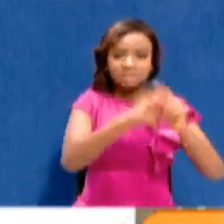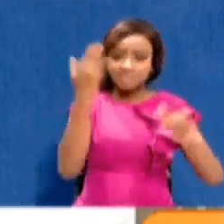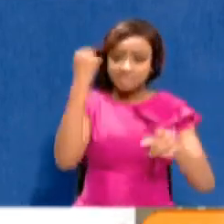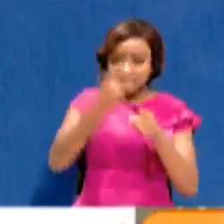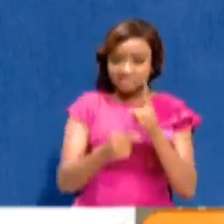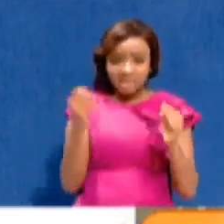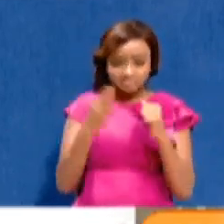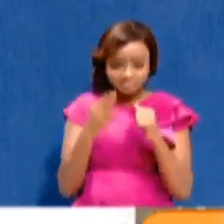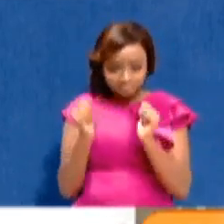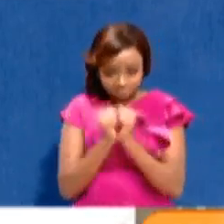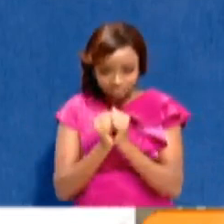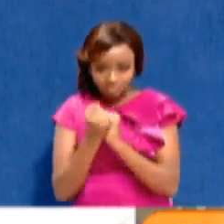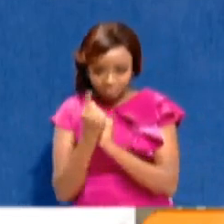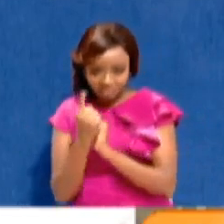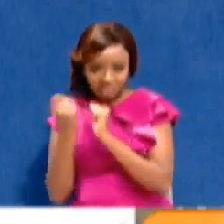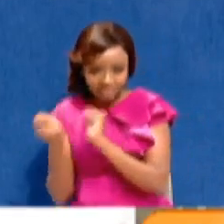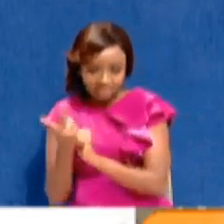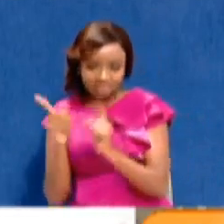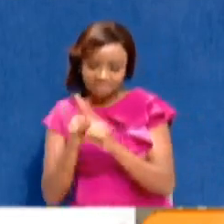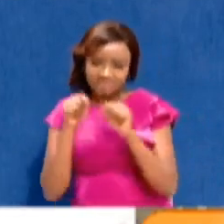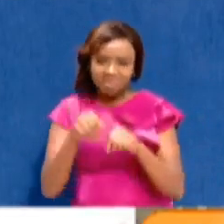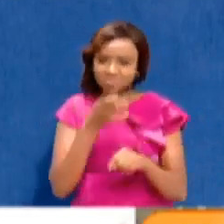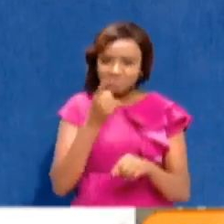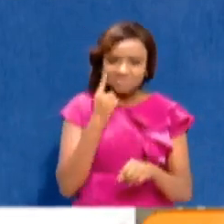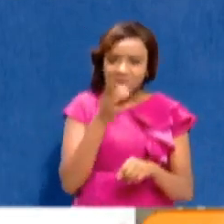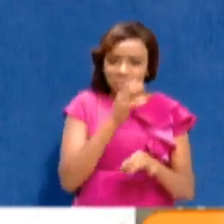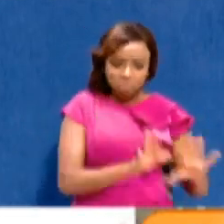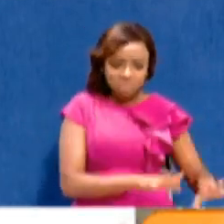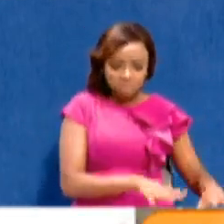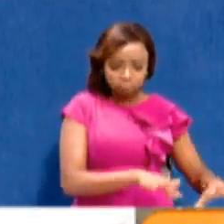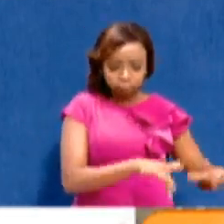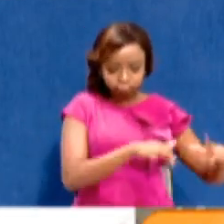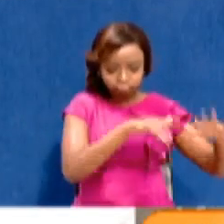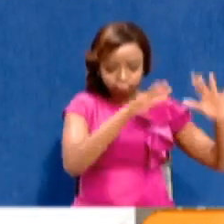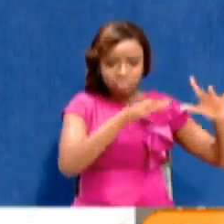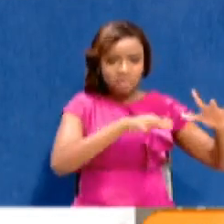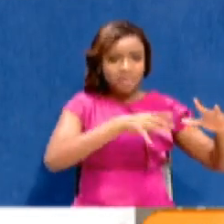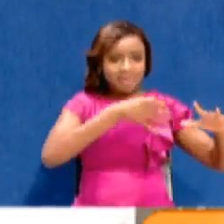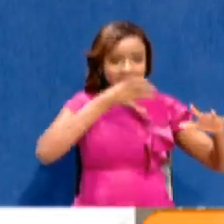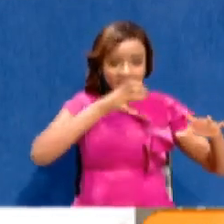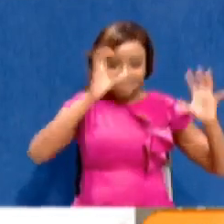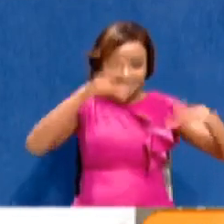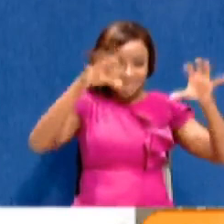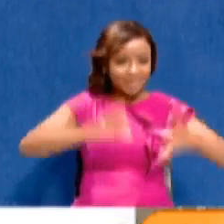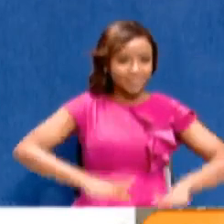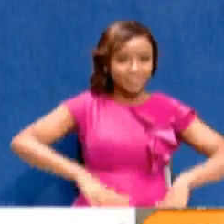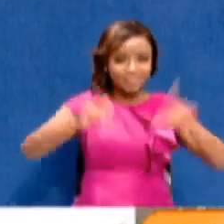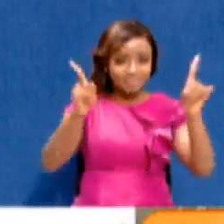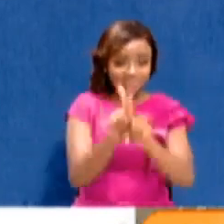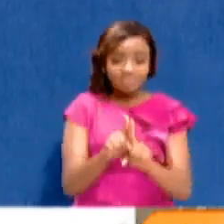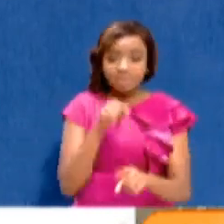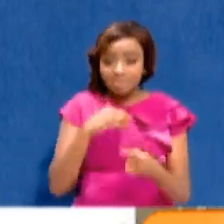year, October, November, December into this year. So you've seen rising water levels that's causing the floods. But that we should still continue